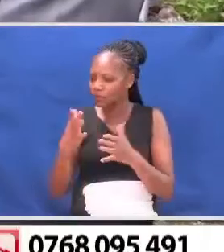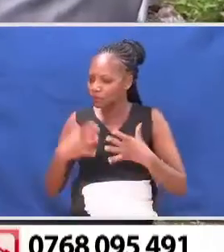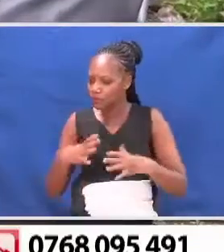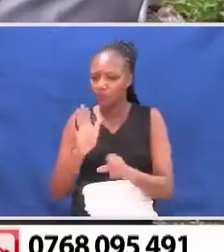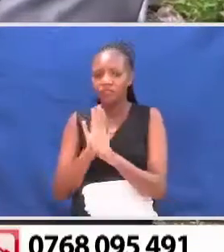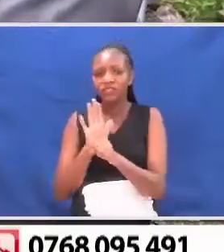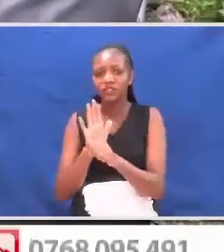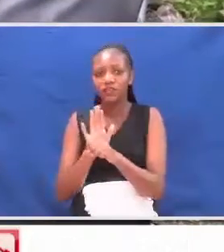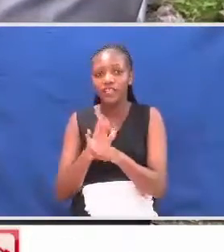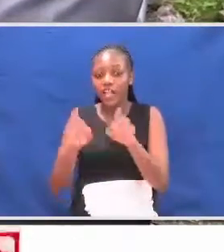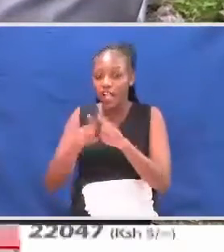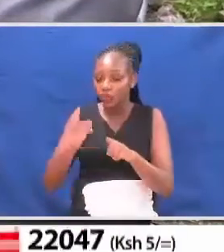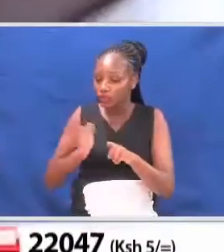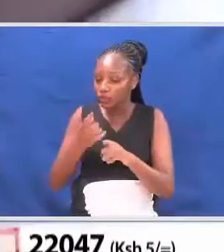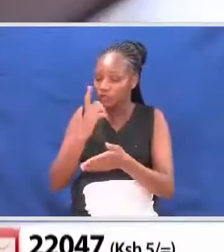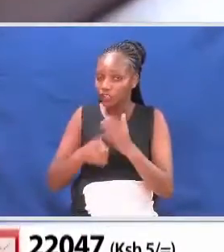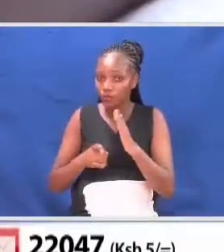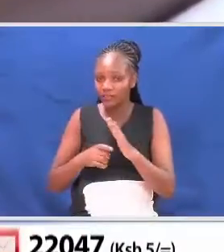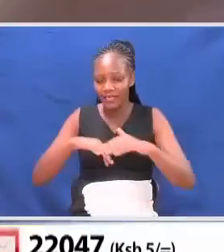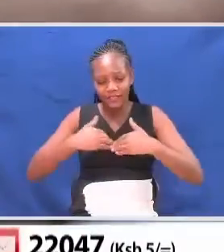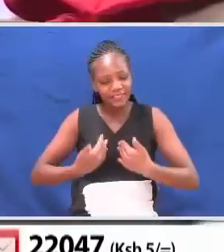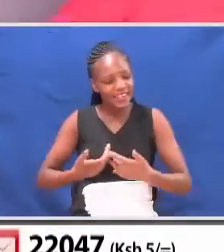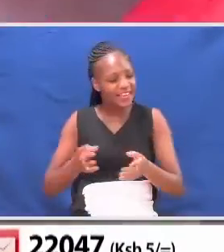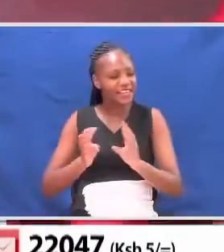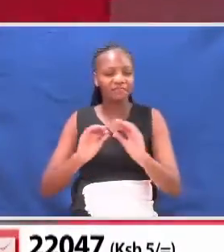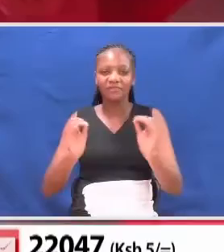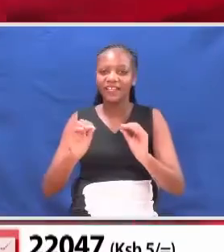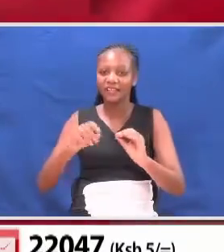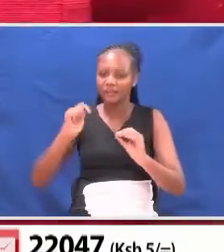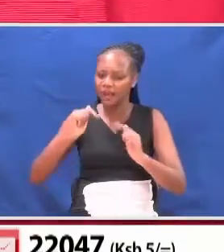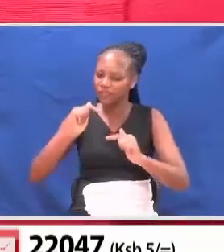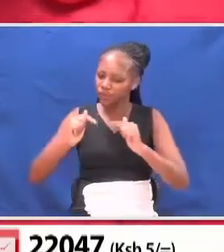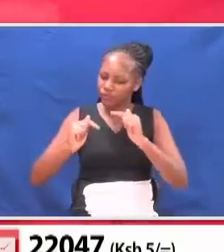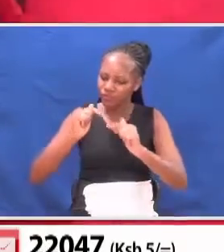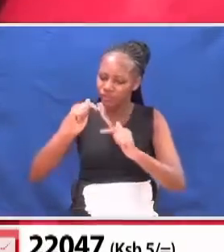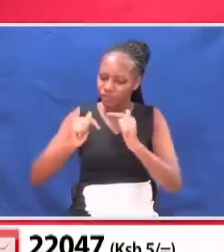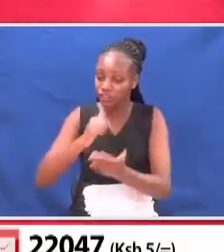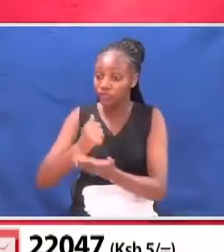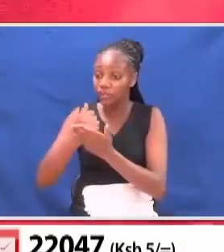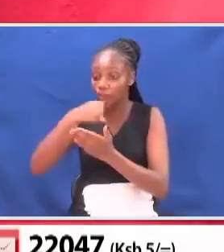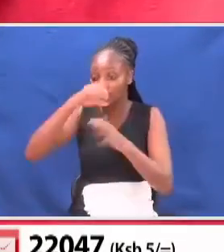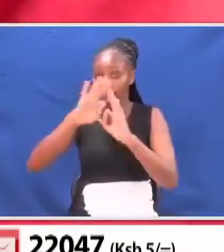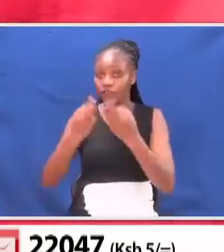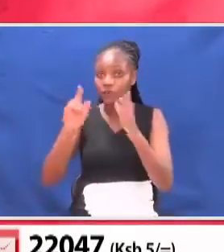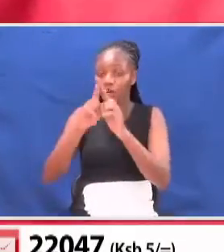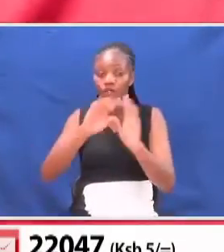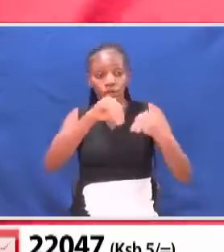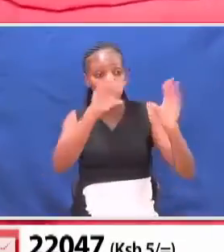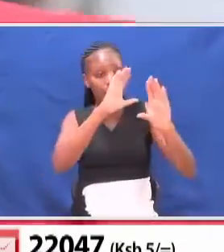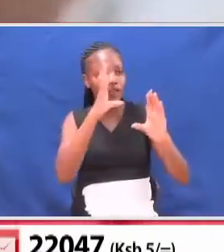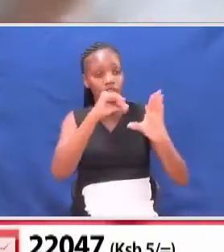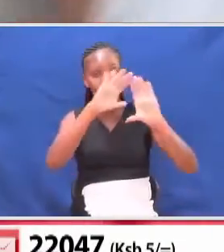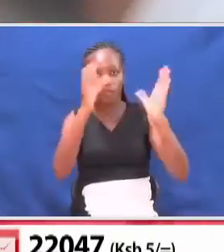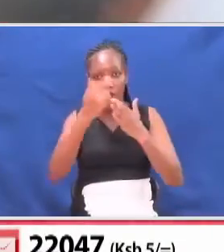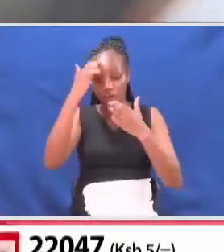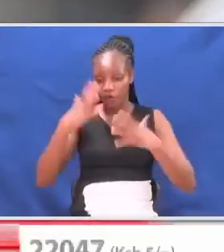At her prime, she says she will not tire to send the elevator back down. Her devotion is to create a better world for the people